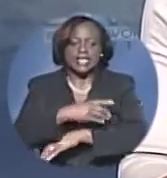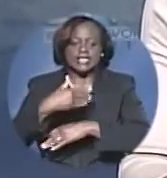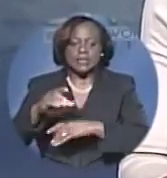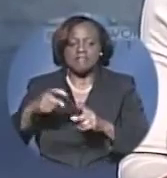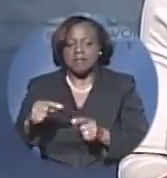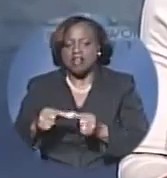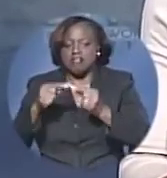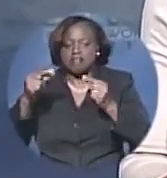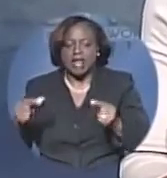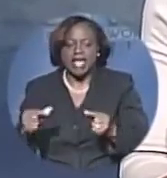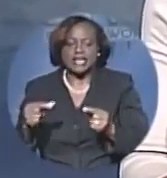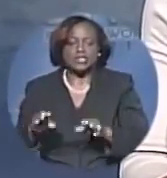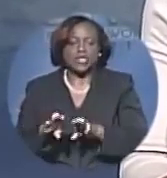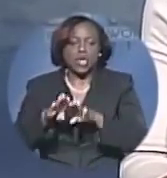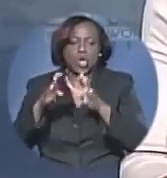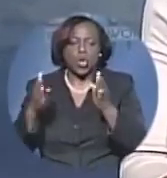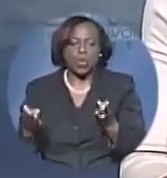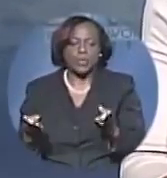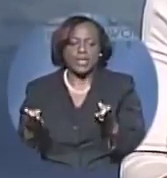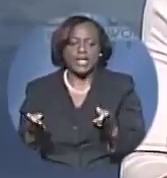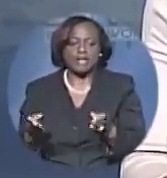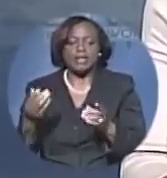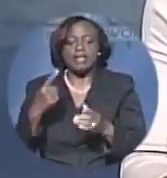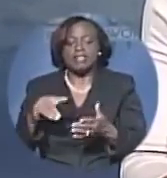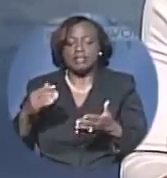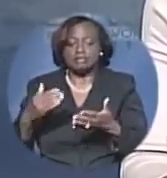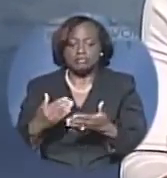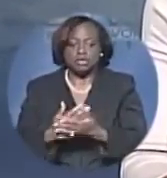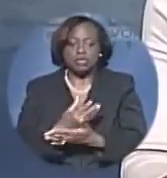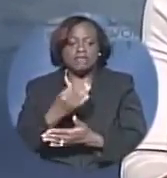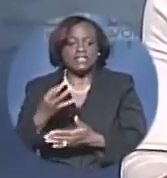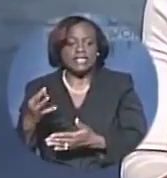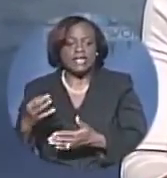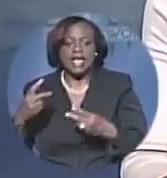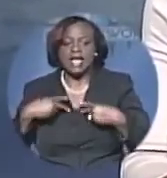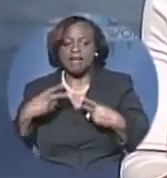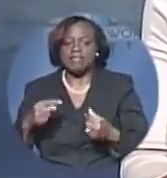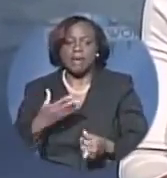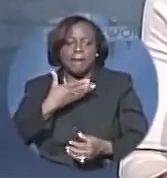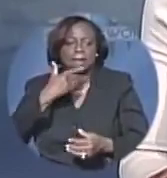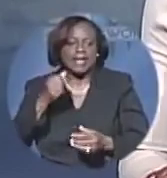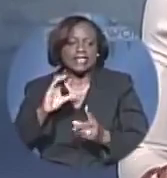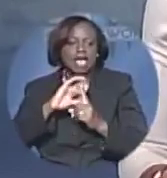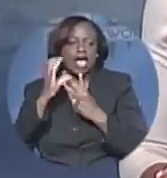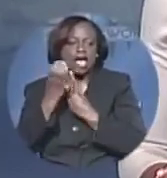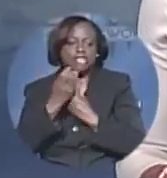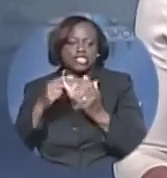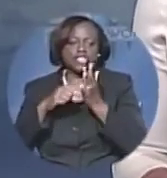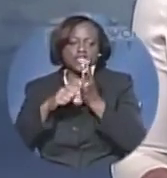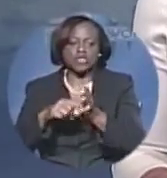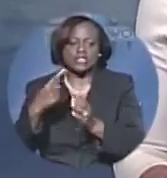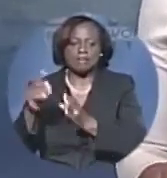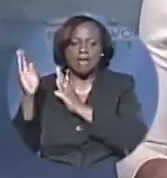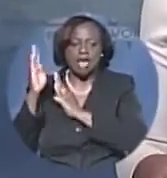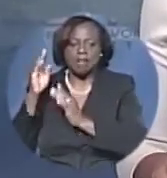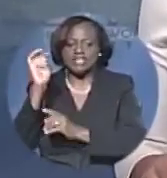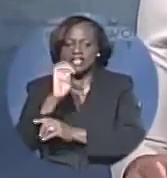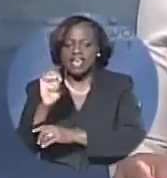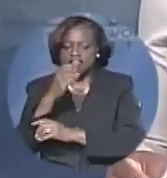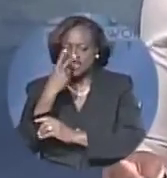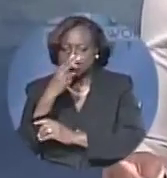grand opening. The new facility will host perhaps one of the largest cultural shows the country's ever seen. Clint Watson has a preview.